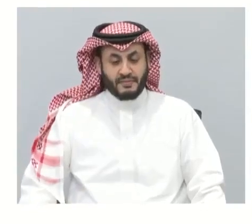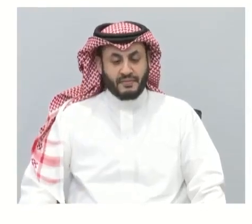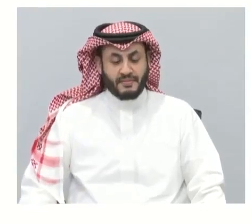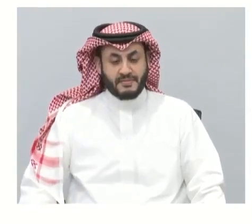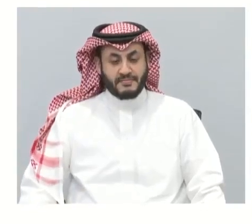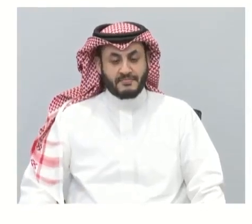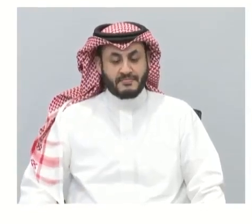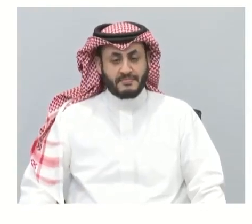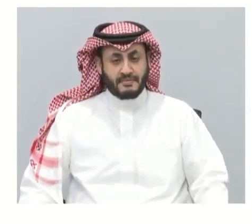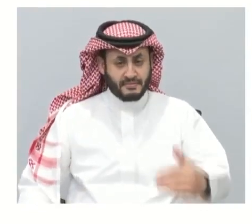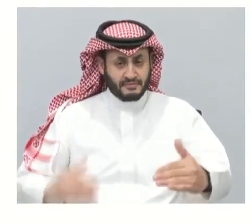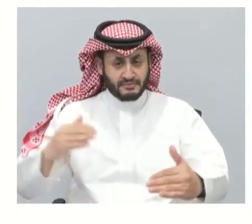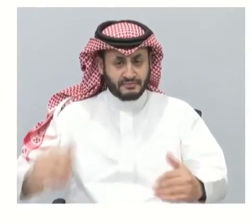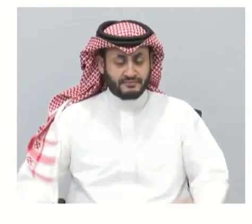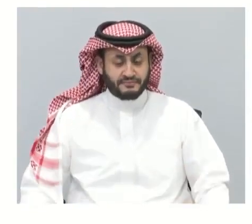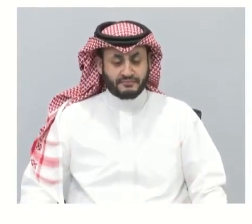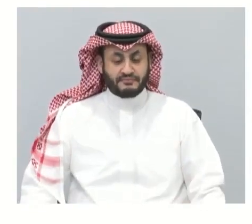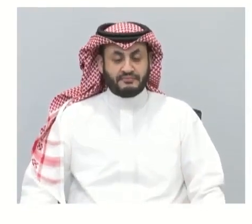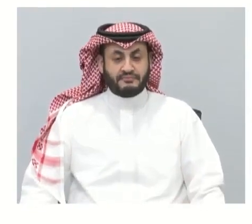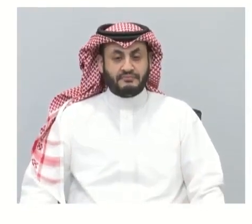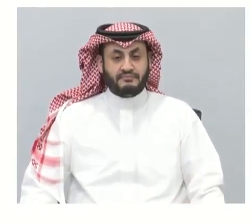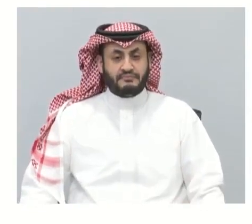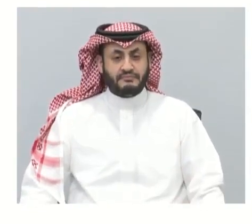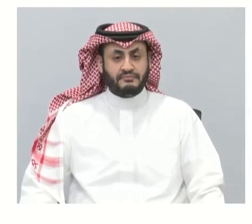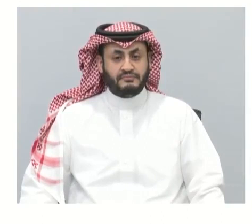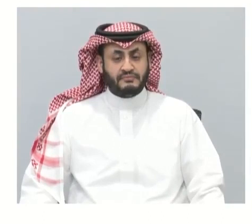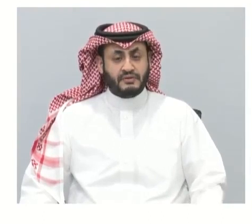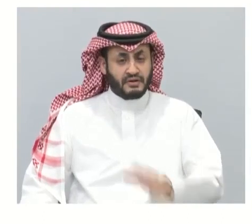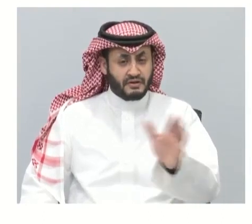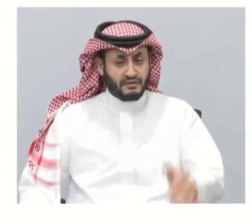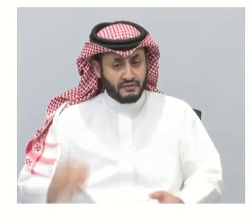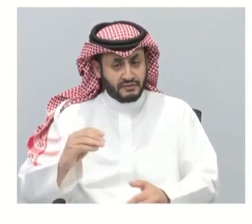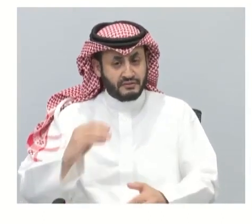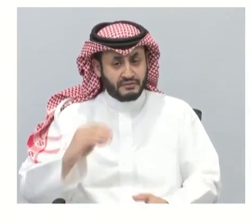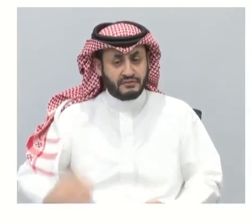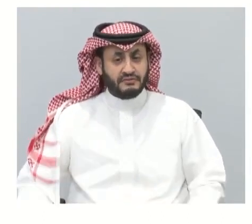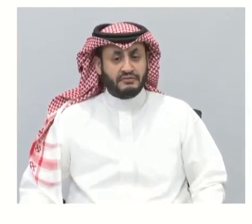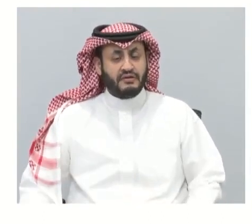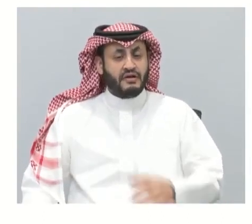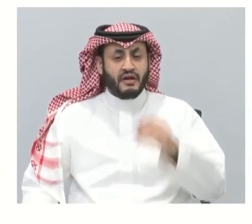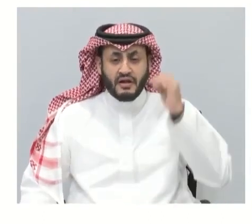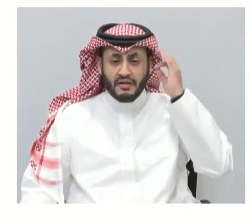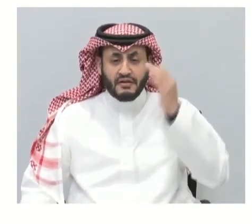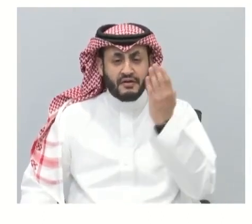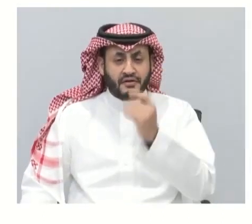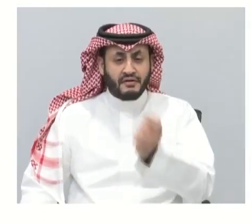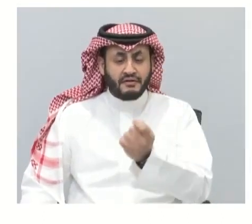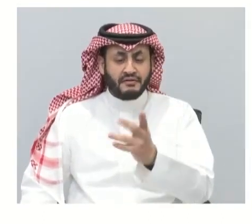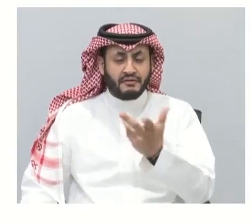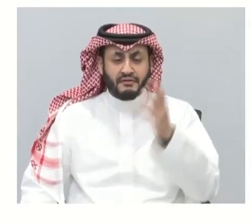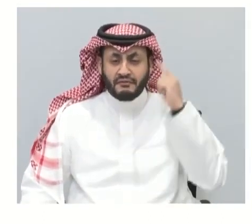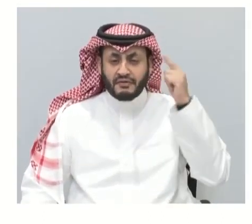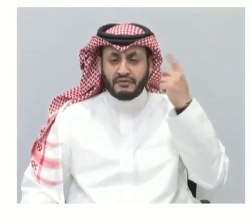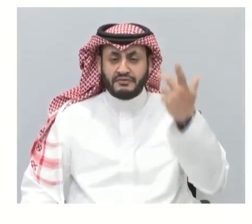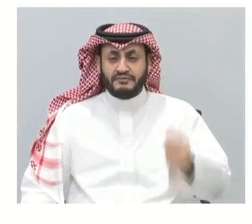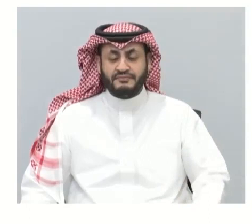one by one. And for each one of them, you will come up with the answer. What does the writer think? The whole thing,